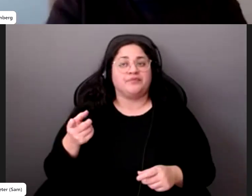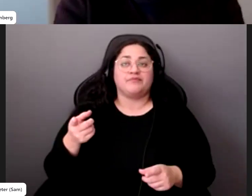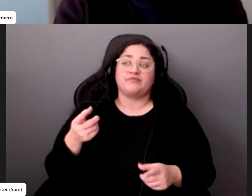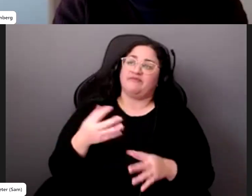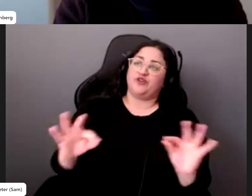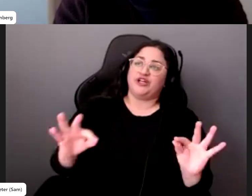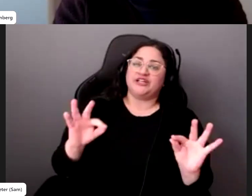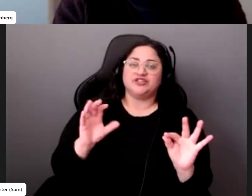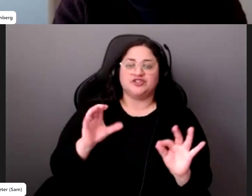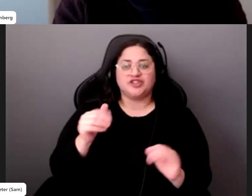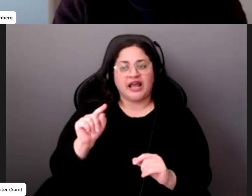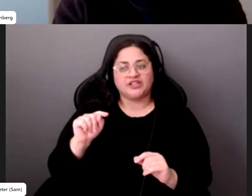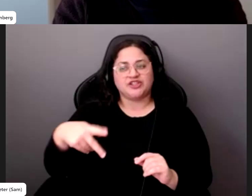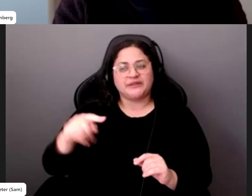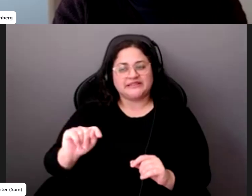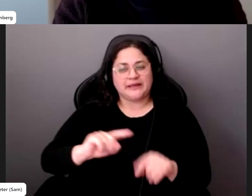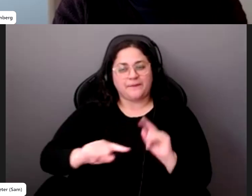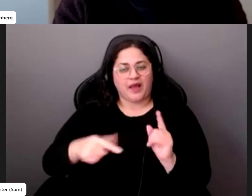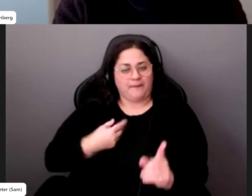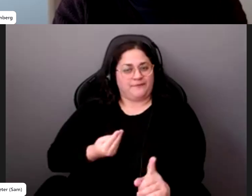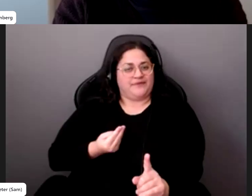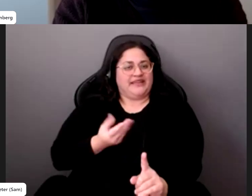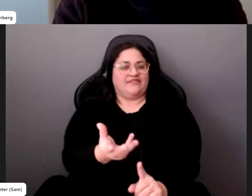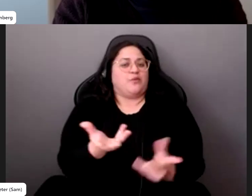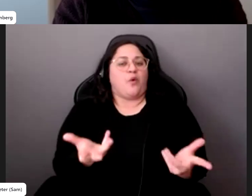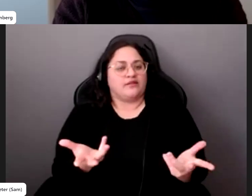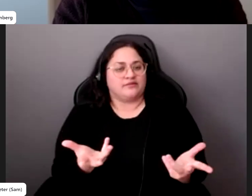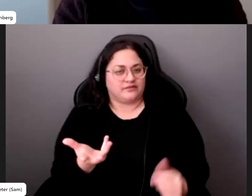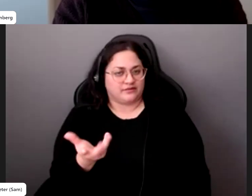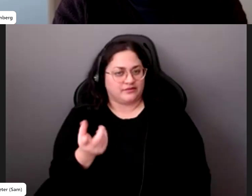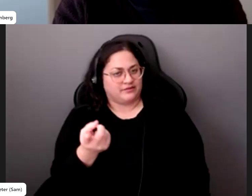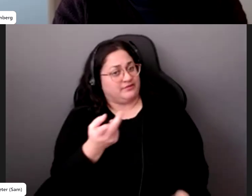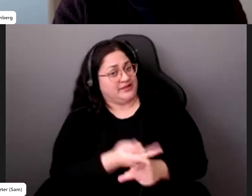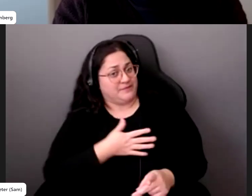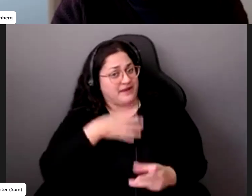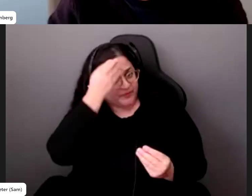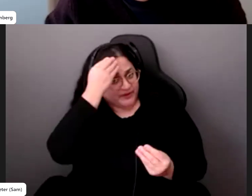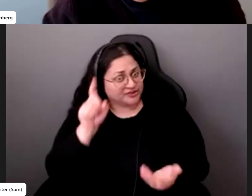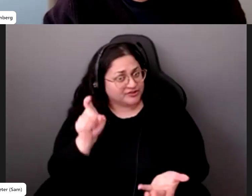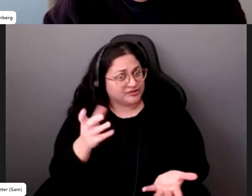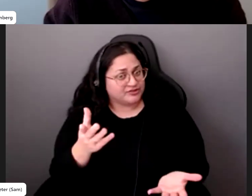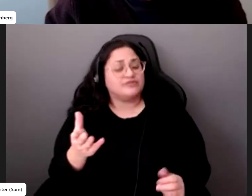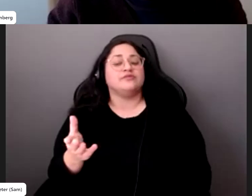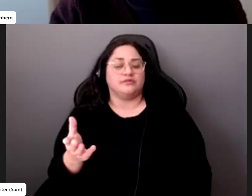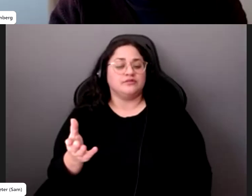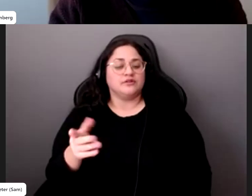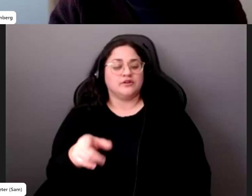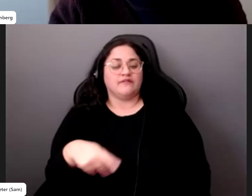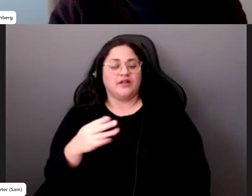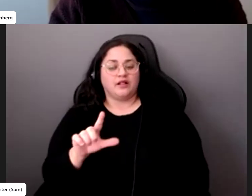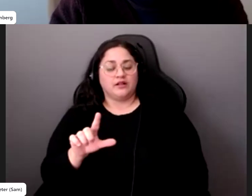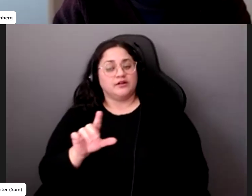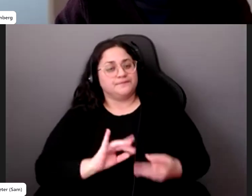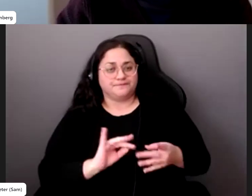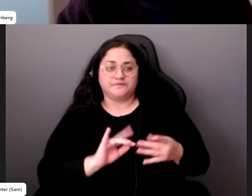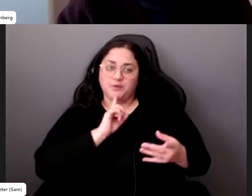right now we're still in this kind of like very gray zone because, the legislation and the governance hasn't